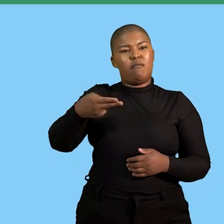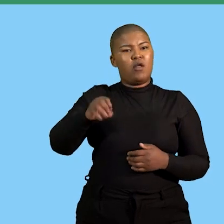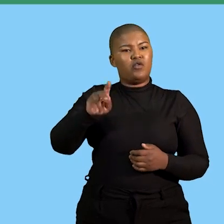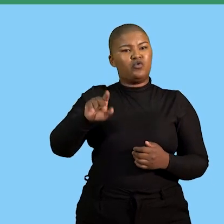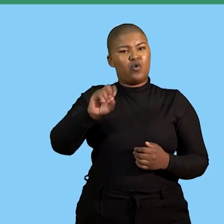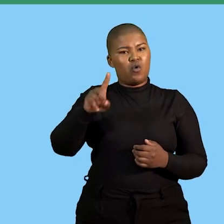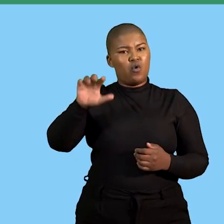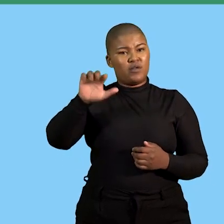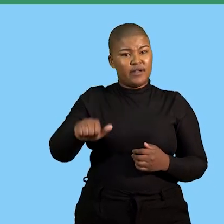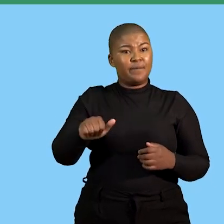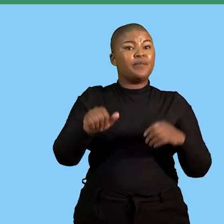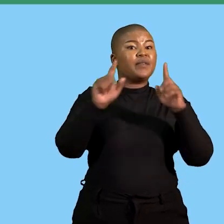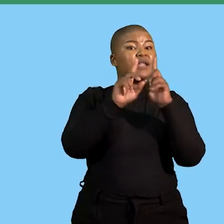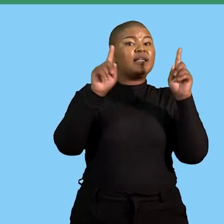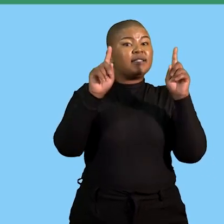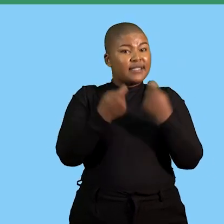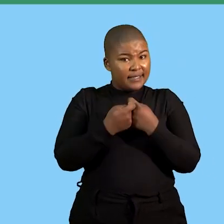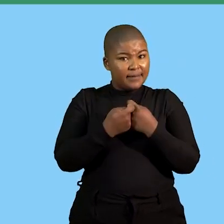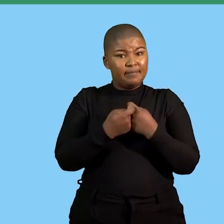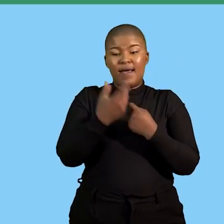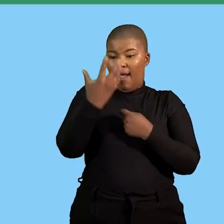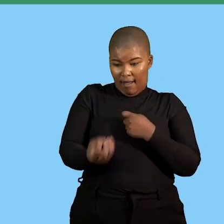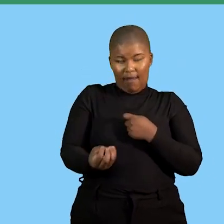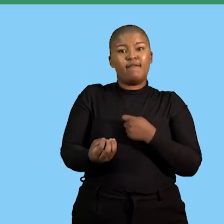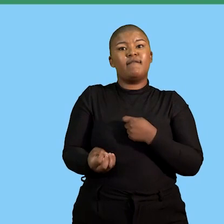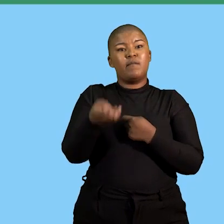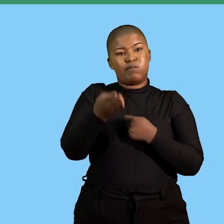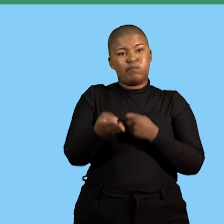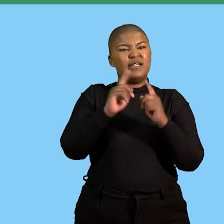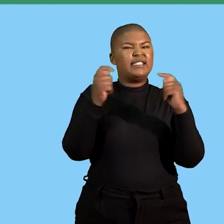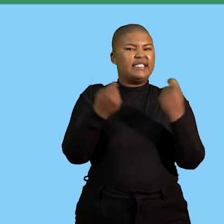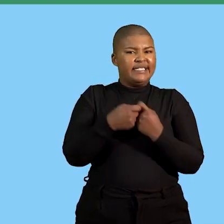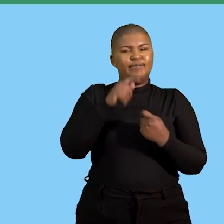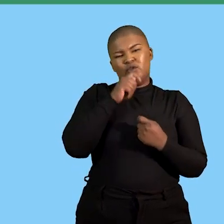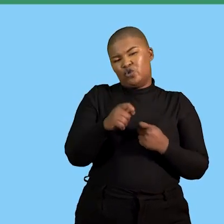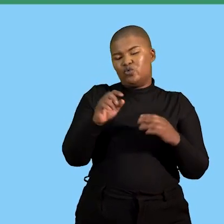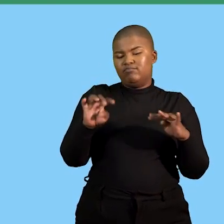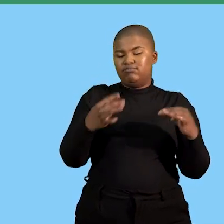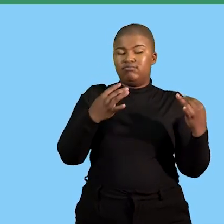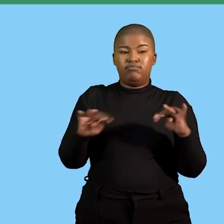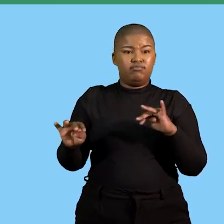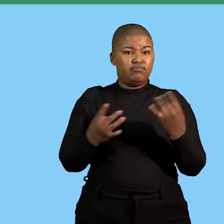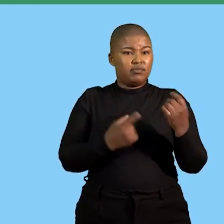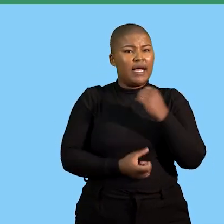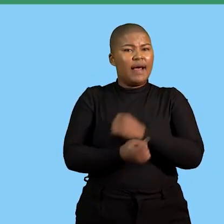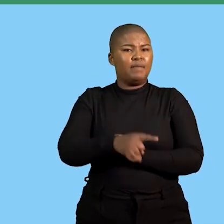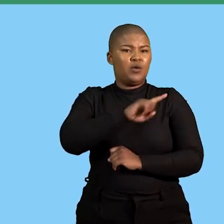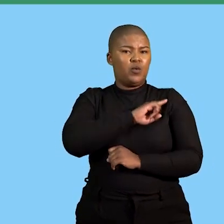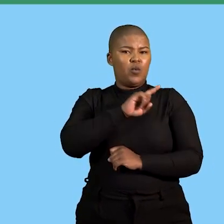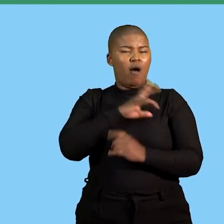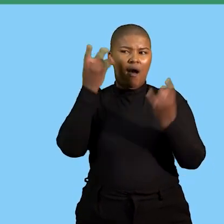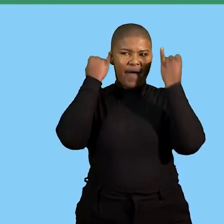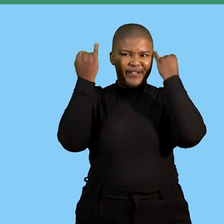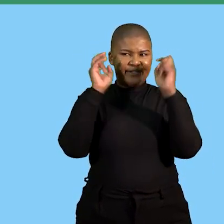deals with marketing the business, and the team is currently going through a period of disagreements due